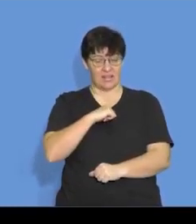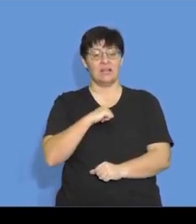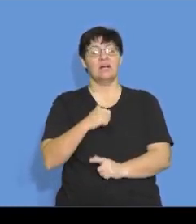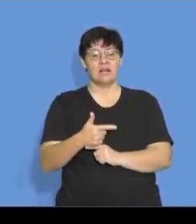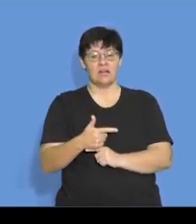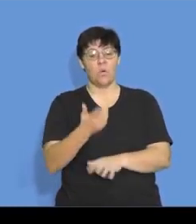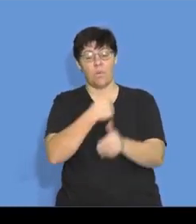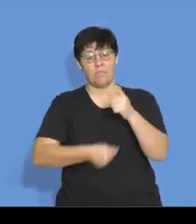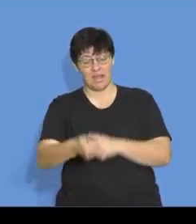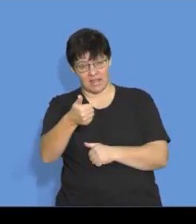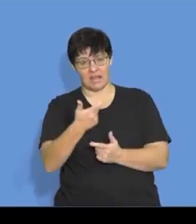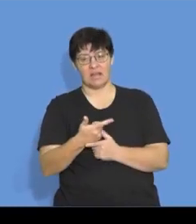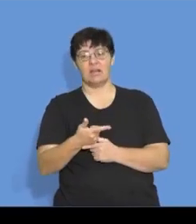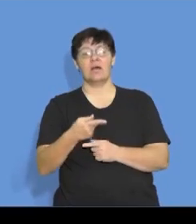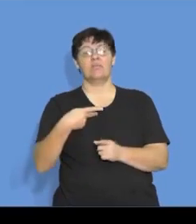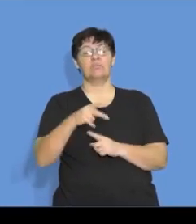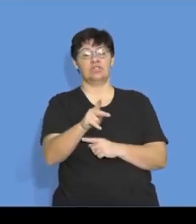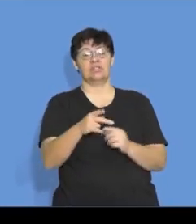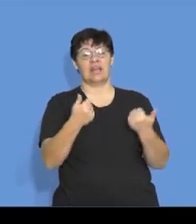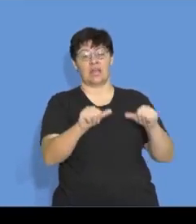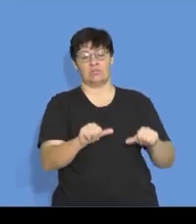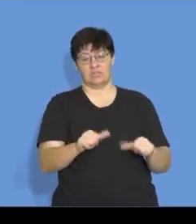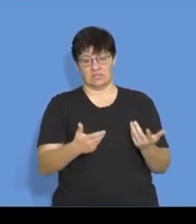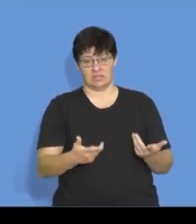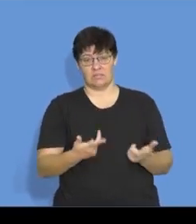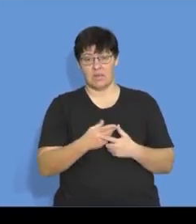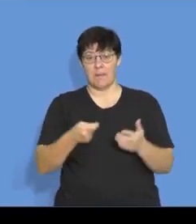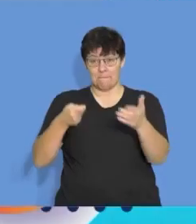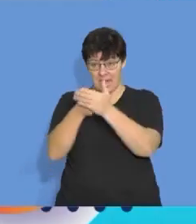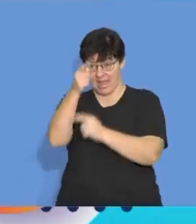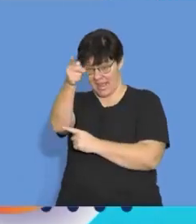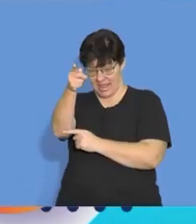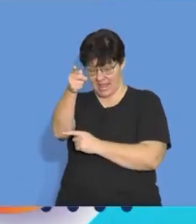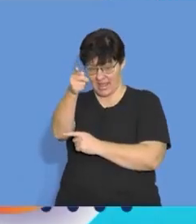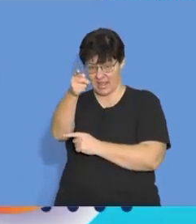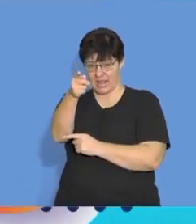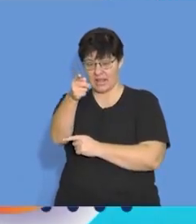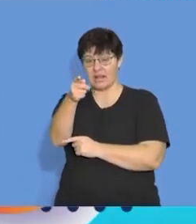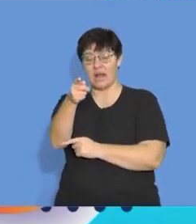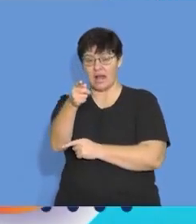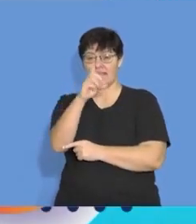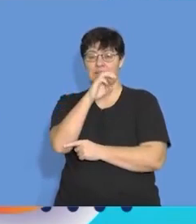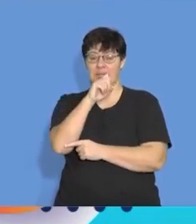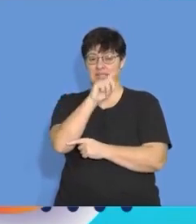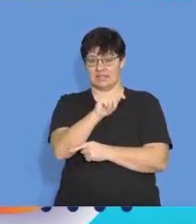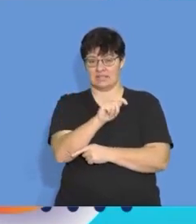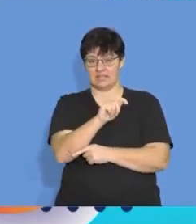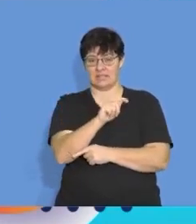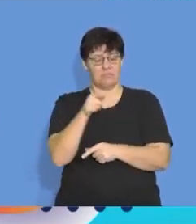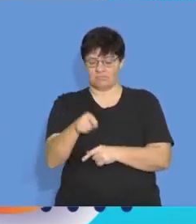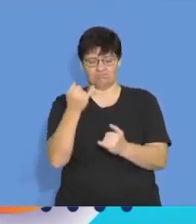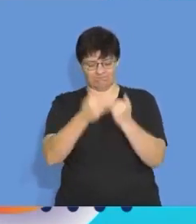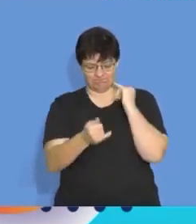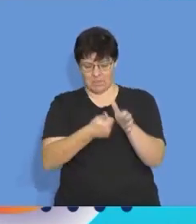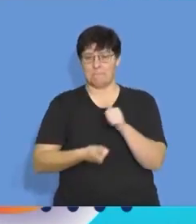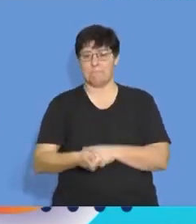account is credited. In other words, when you buy the goods, you debit your purchaser's account, and when you return the